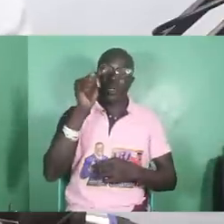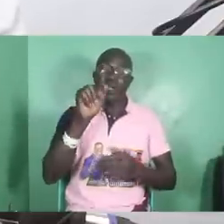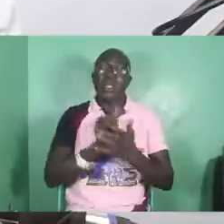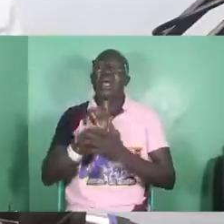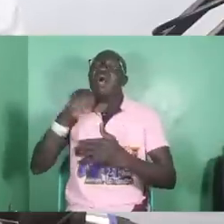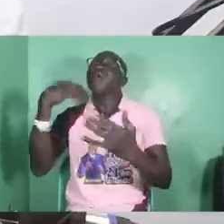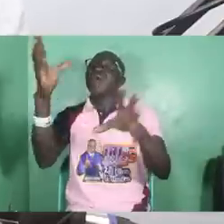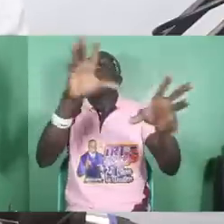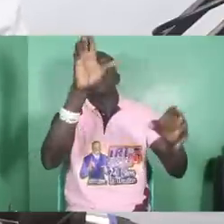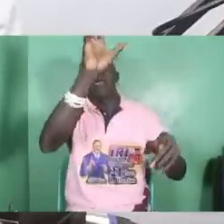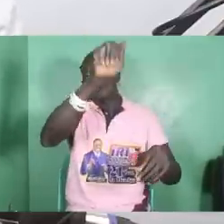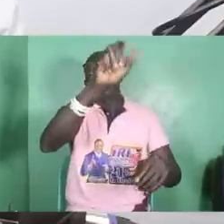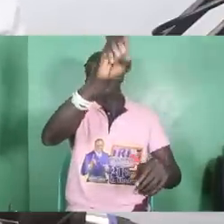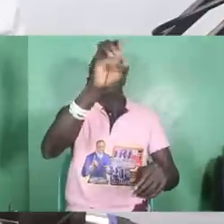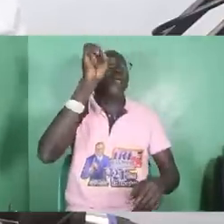080-620-1930